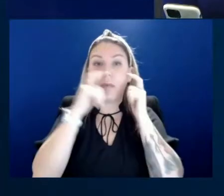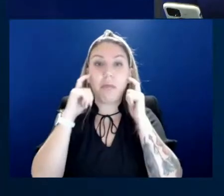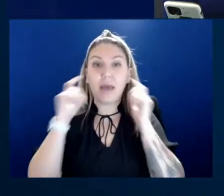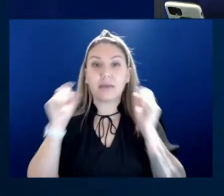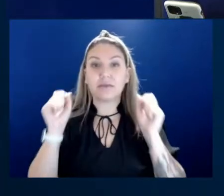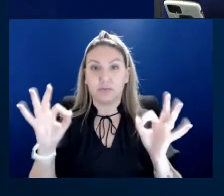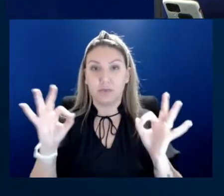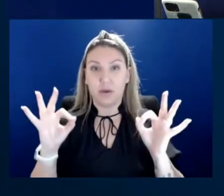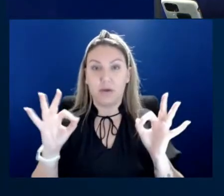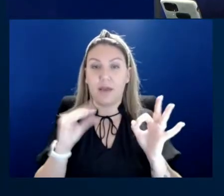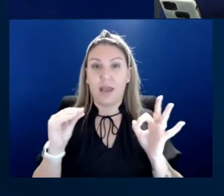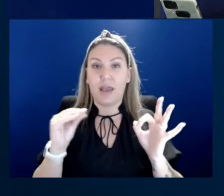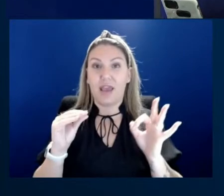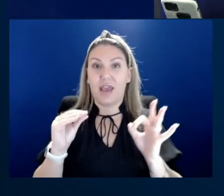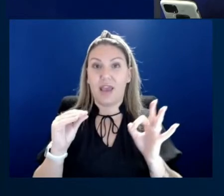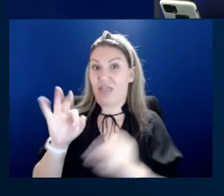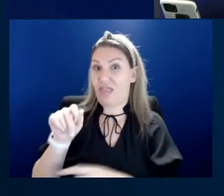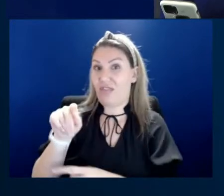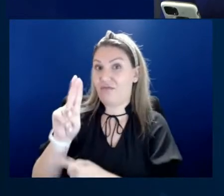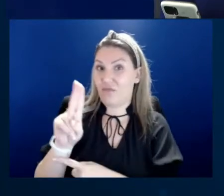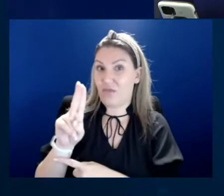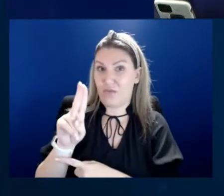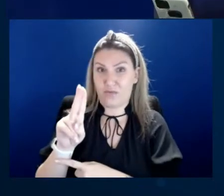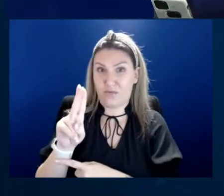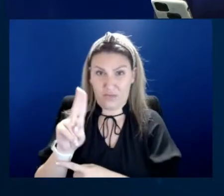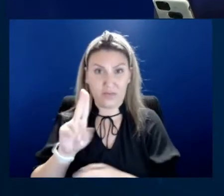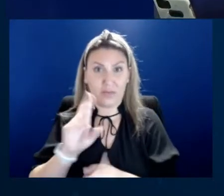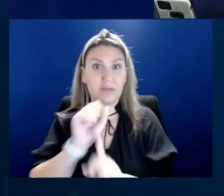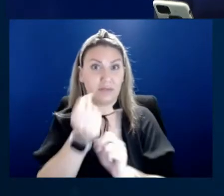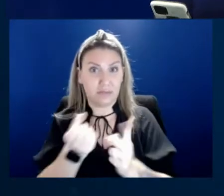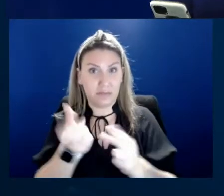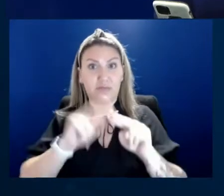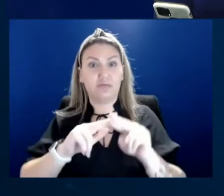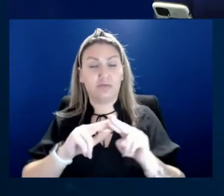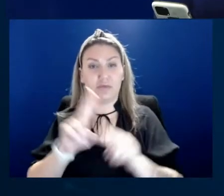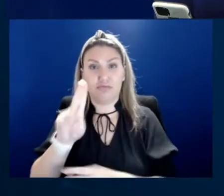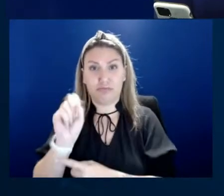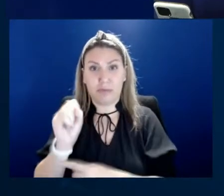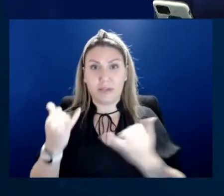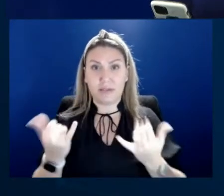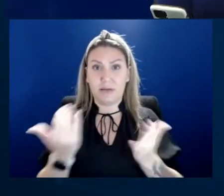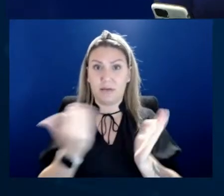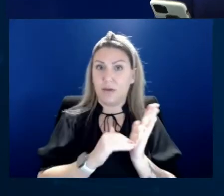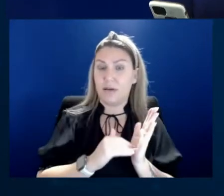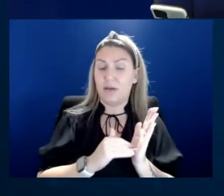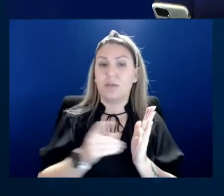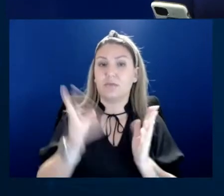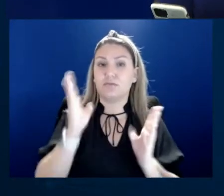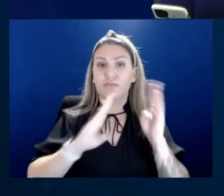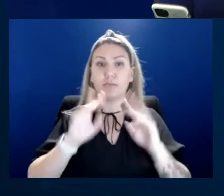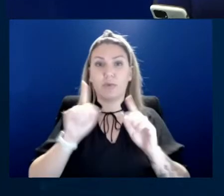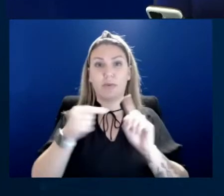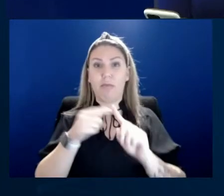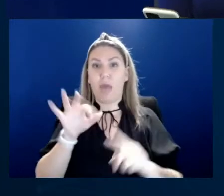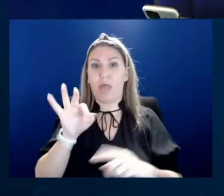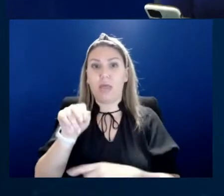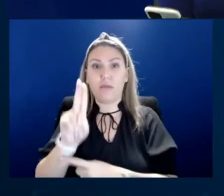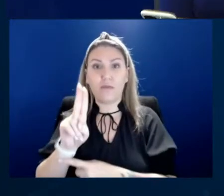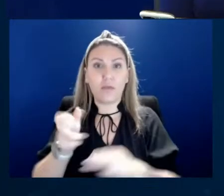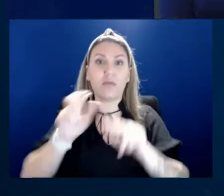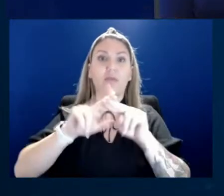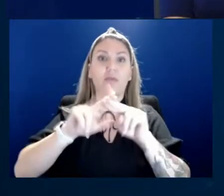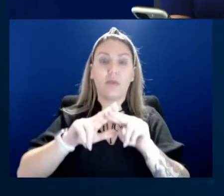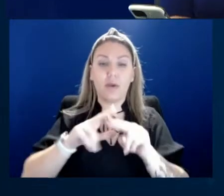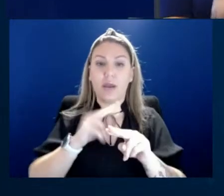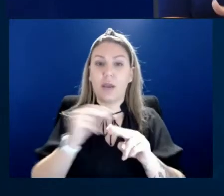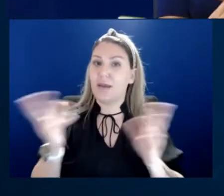flu cases are also increasing in the U.S., do you worry about flu cases going up? And he says, what should we